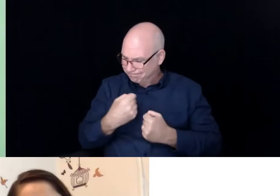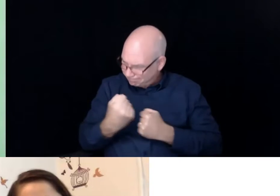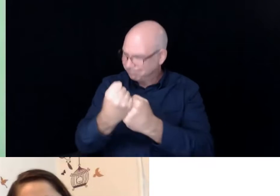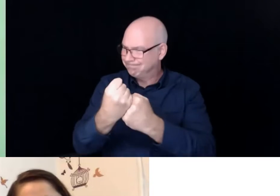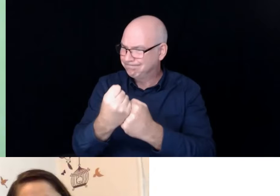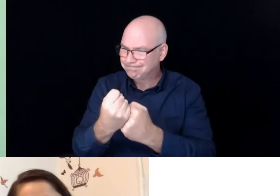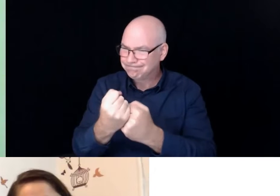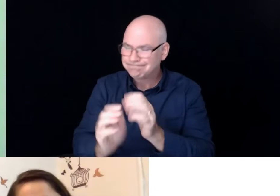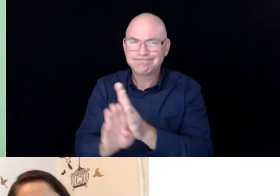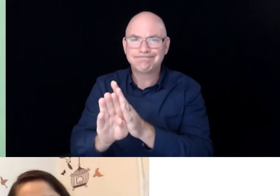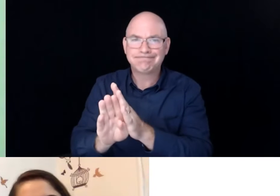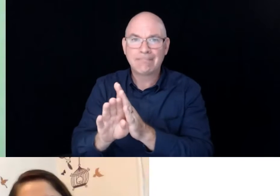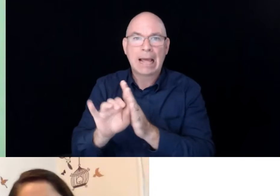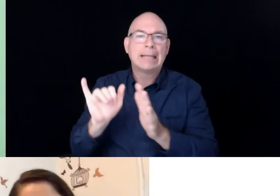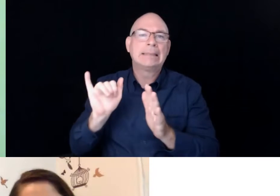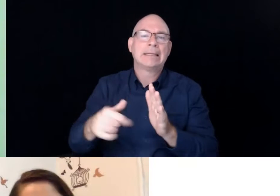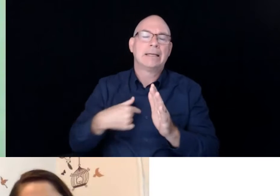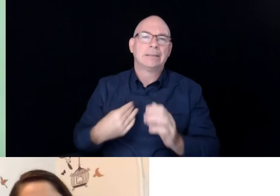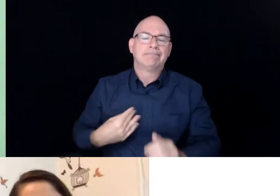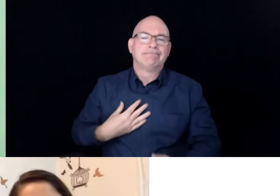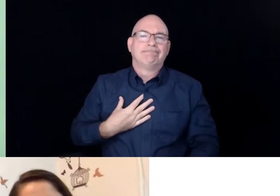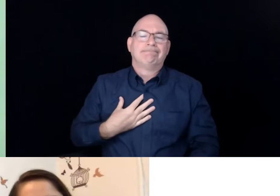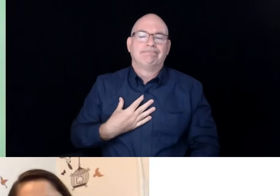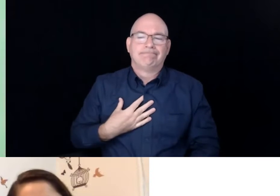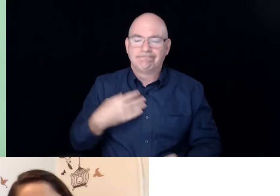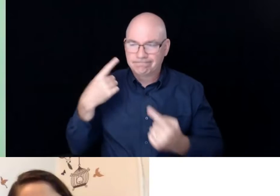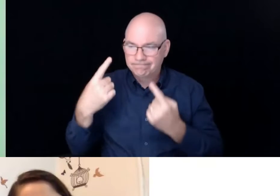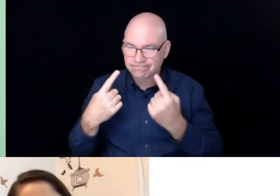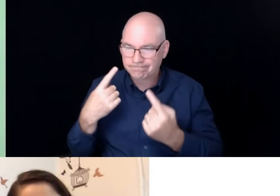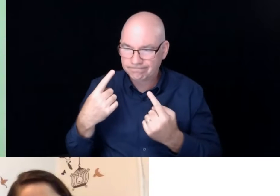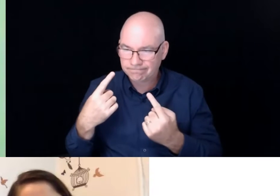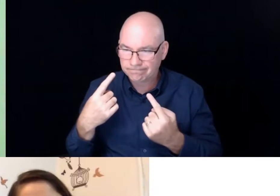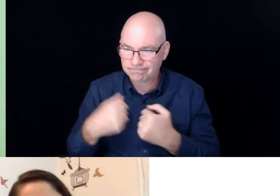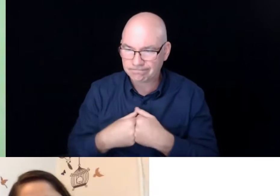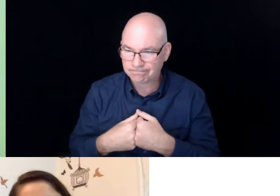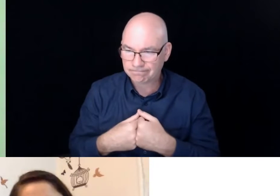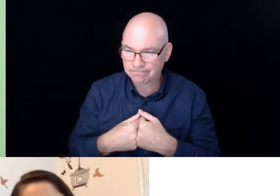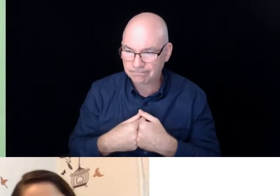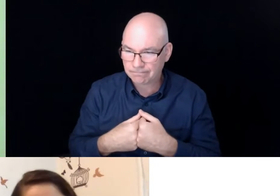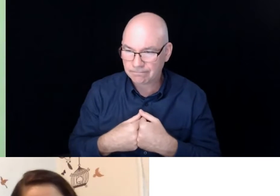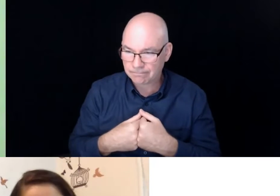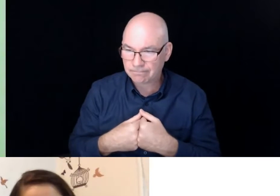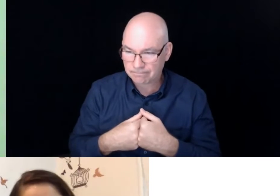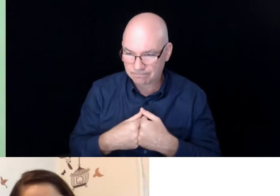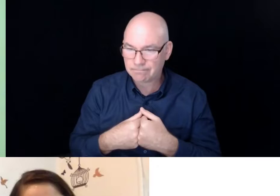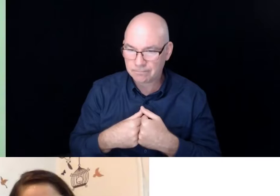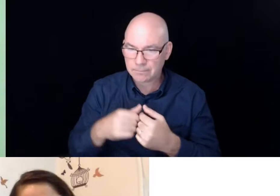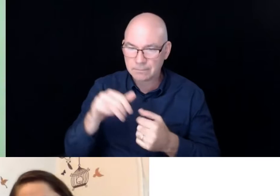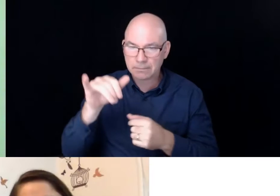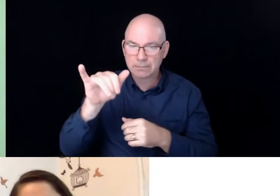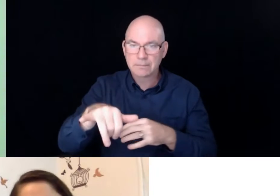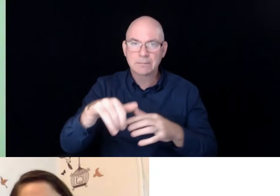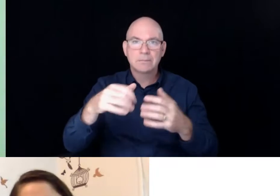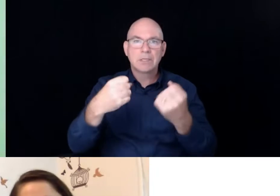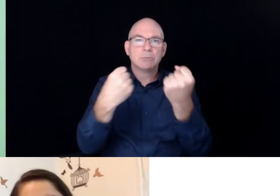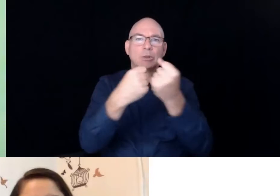of motivated me to think about a very contextualized, localized kind of support system for communities